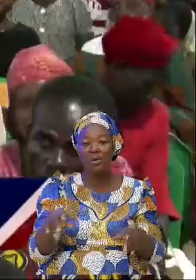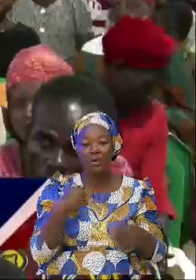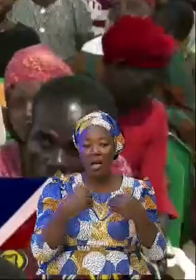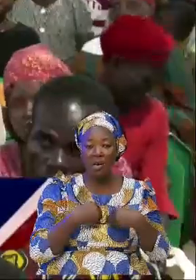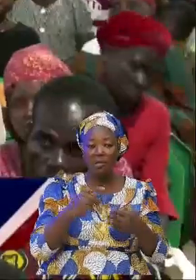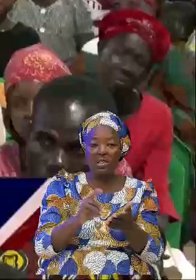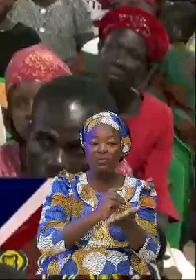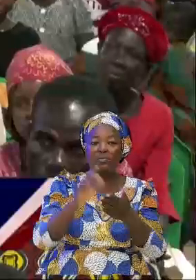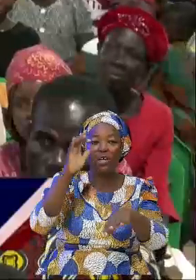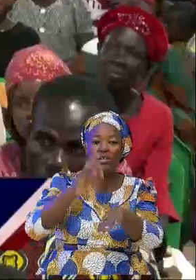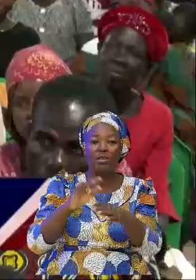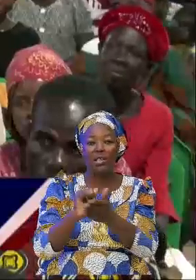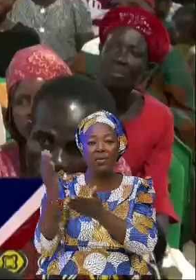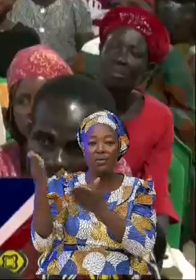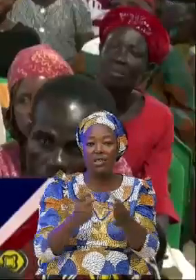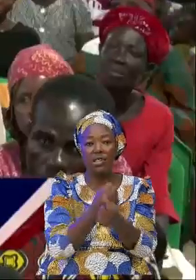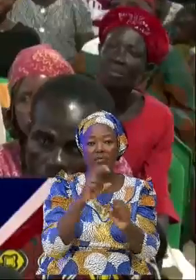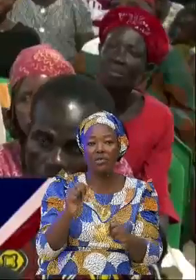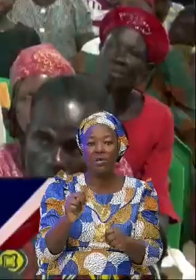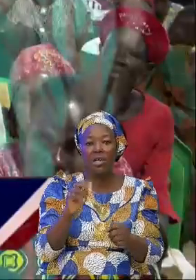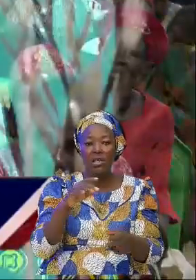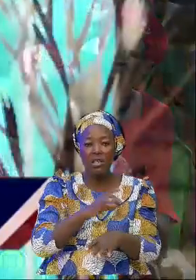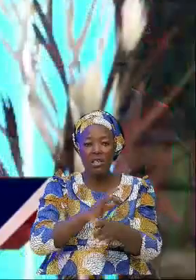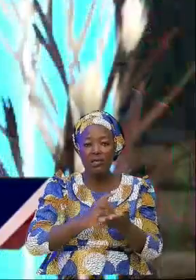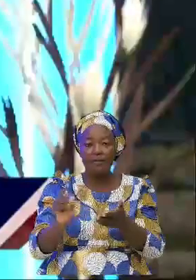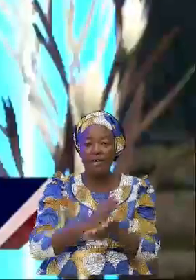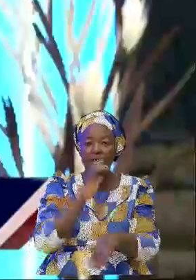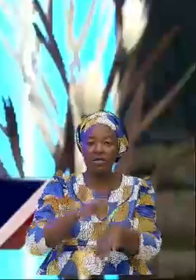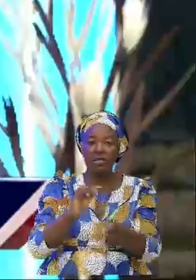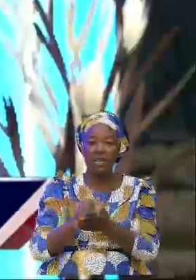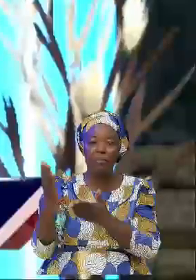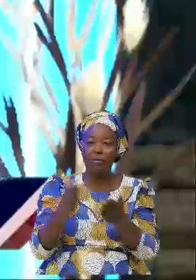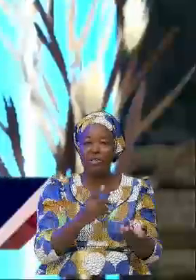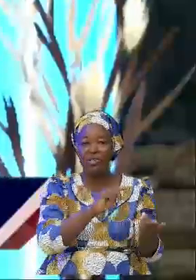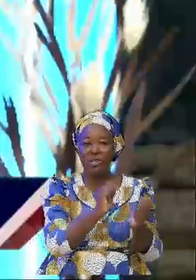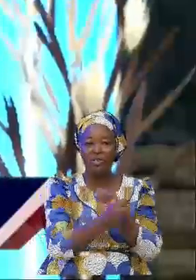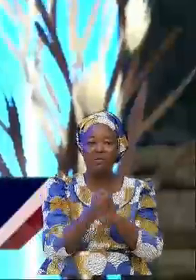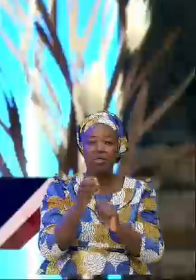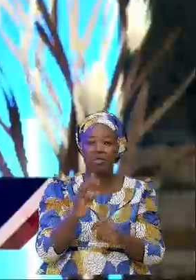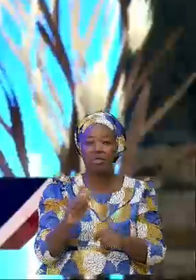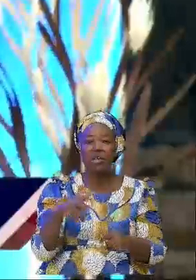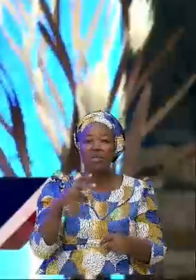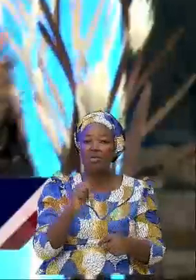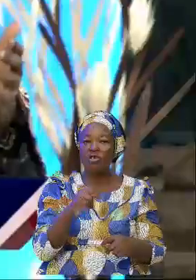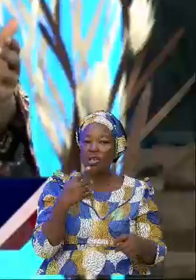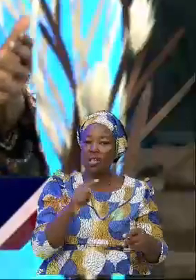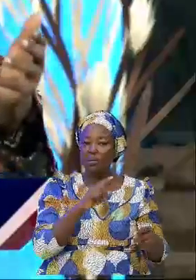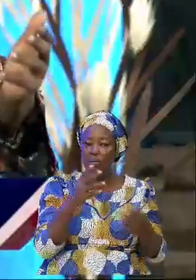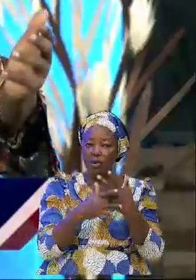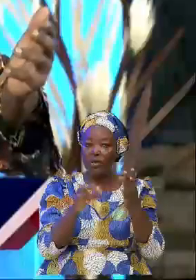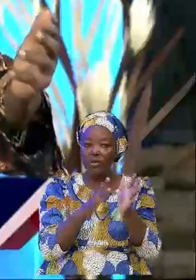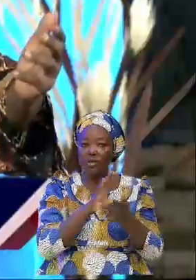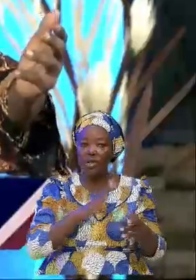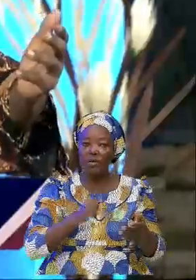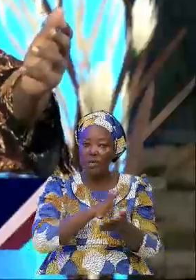divine touch that brings salvation, divine touch that brings transformation. The